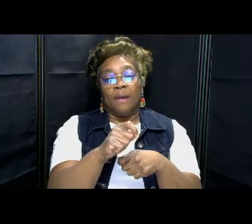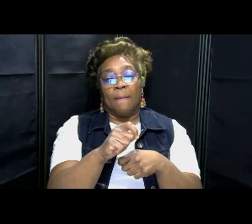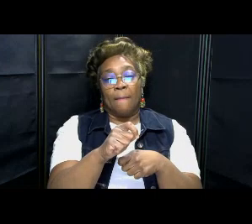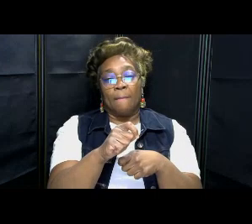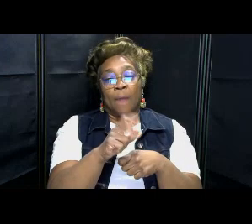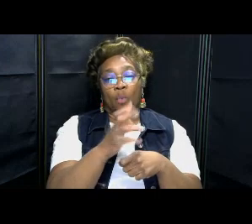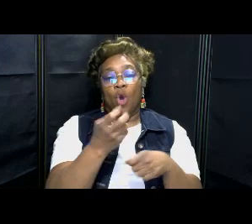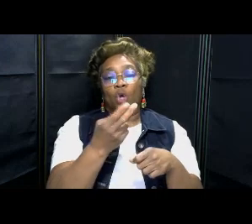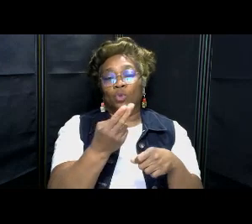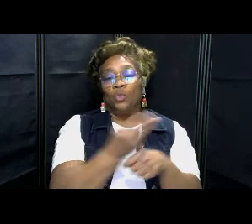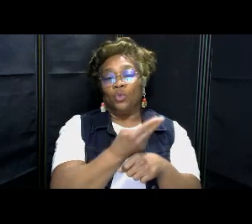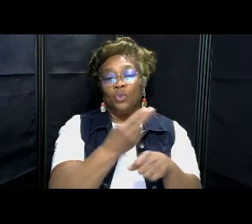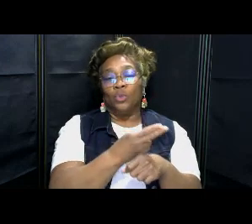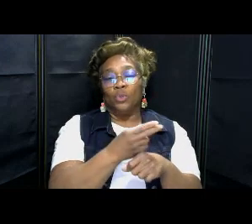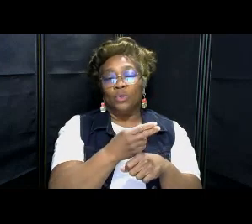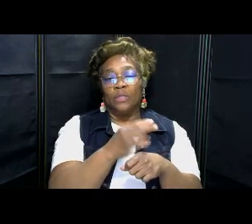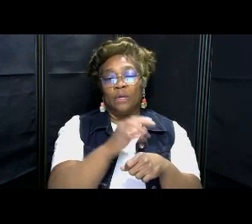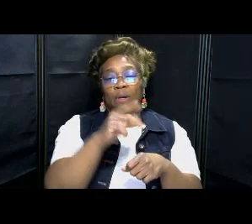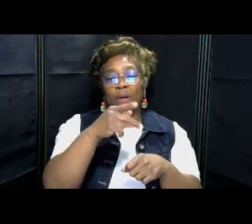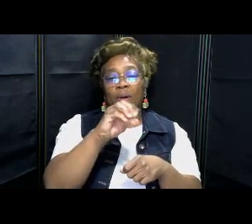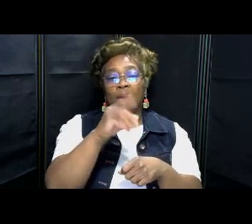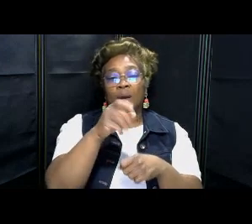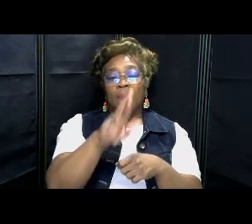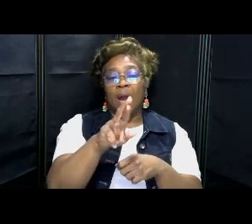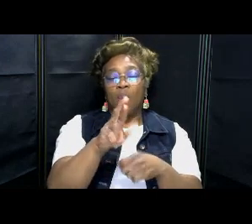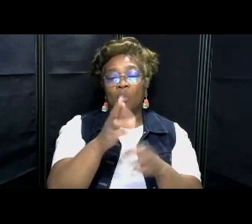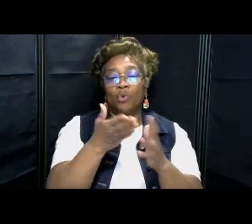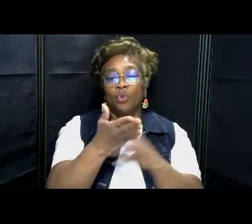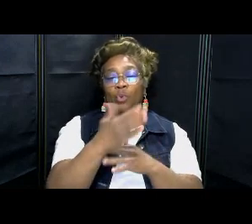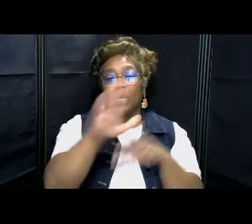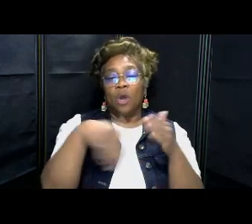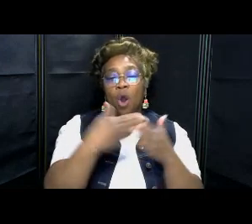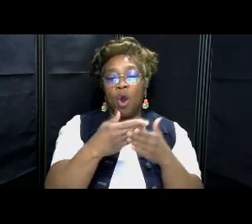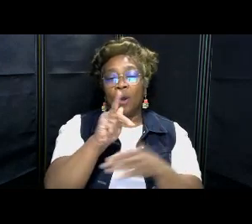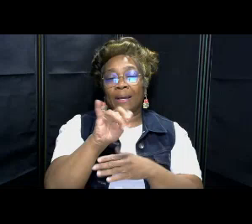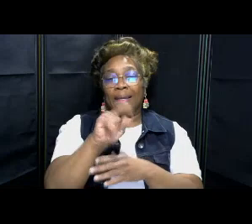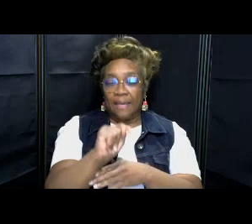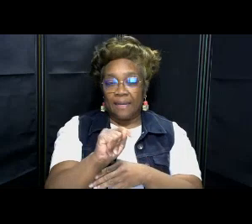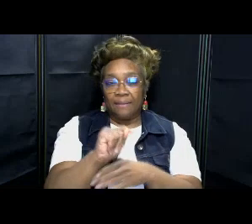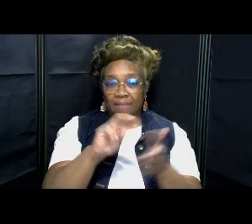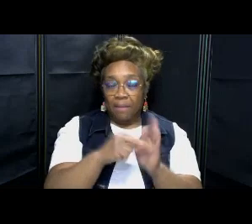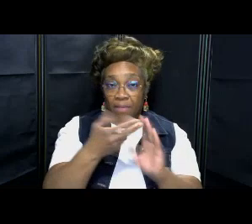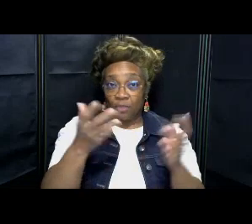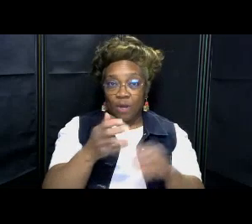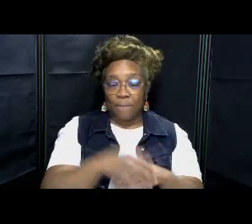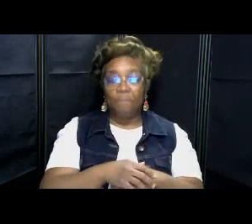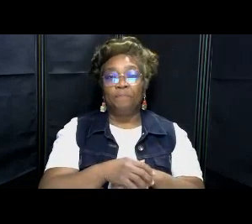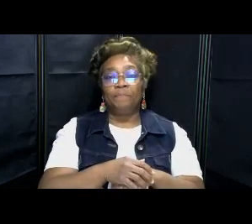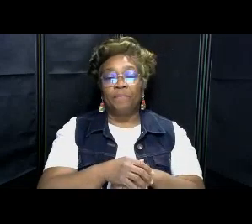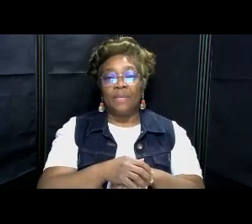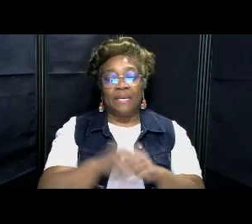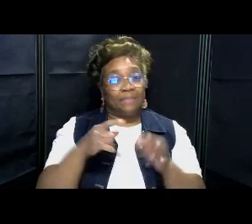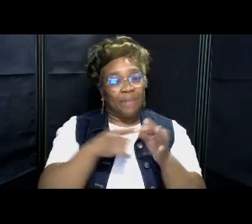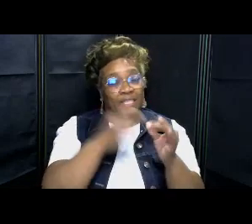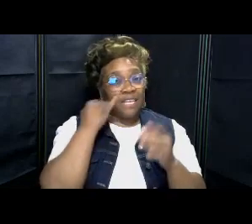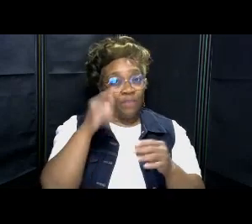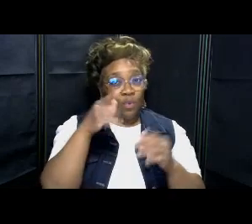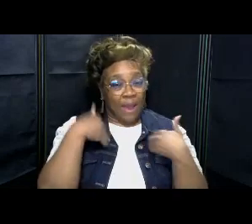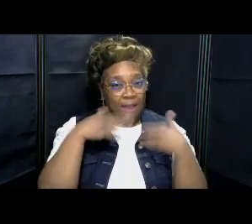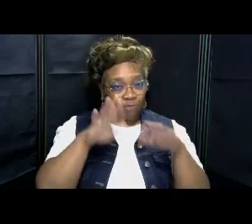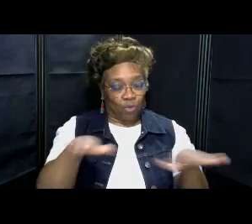a Power Through It All kit. What do I mean by that? Grab you an old book bag, especially if you got kids. Every year you buy a new book